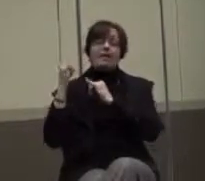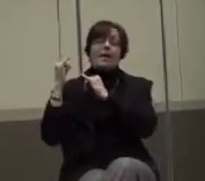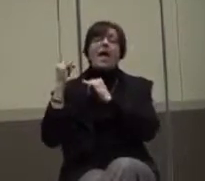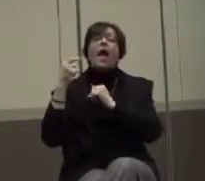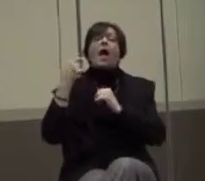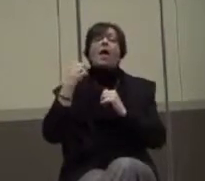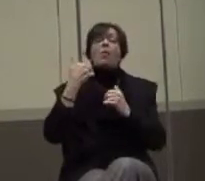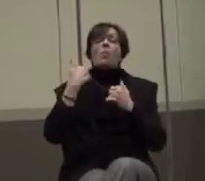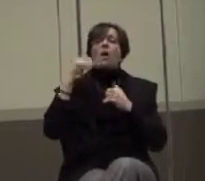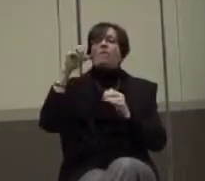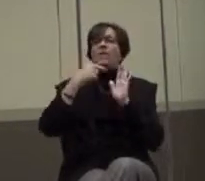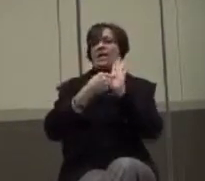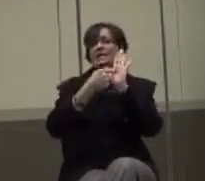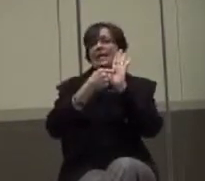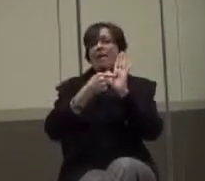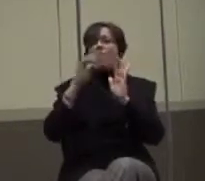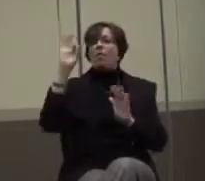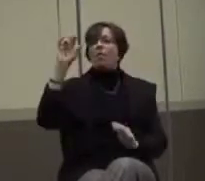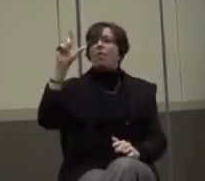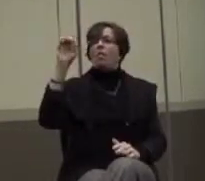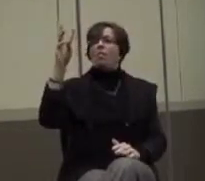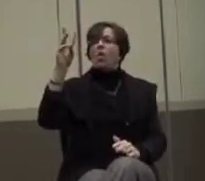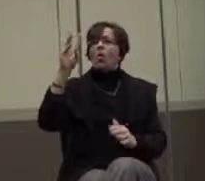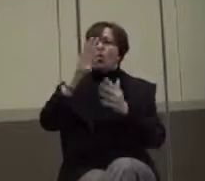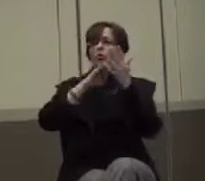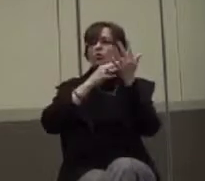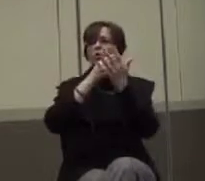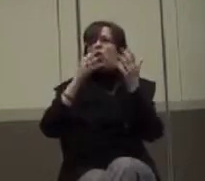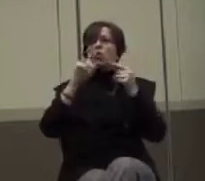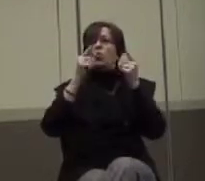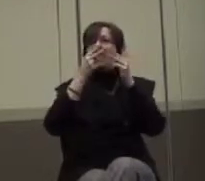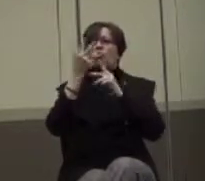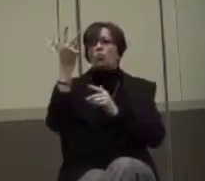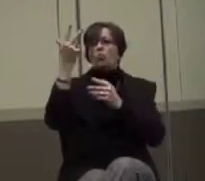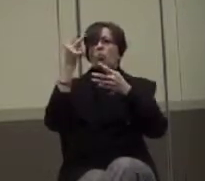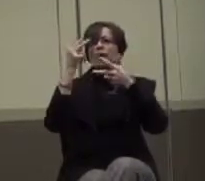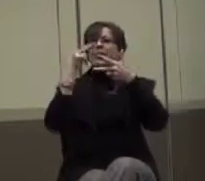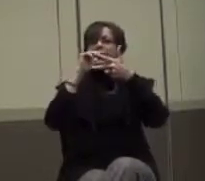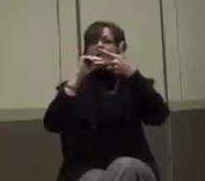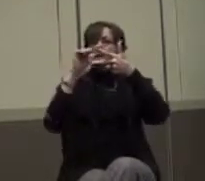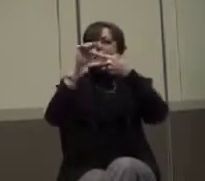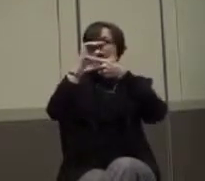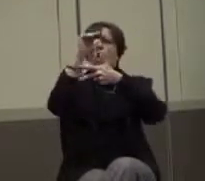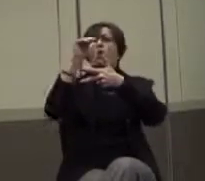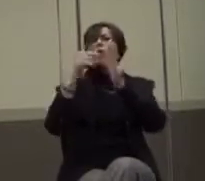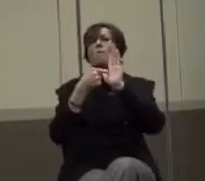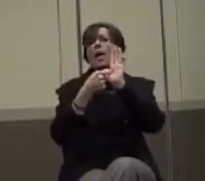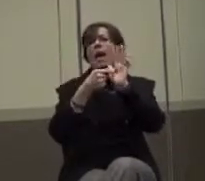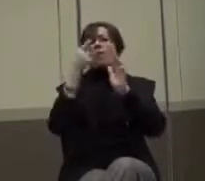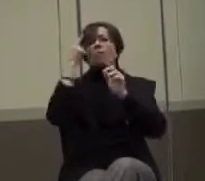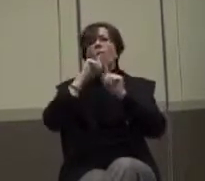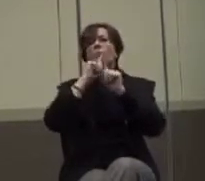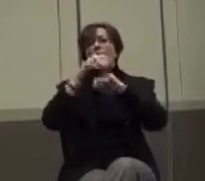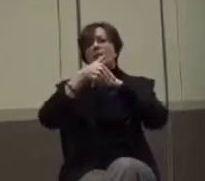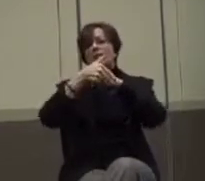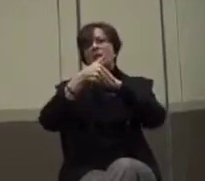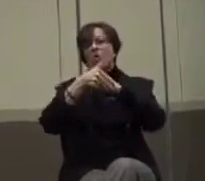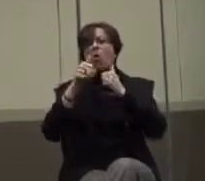chart for looking at this whole idea of going through a 3-tiered model in terms of response to intervention or positive behavioral interventions.